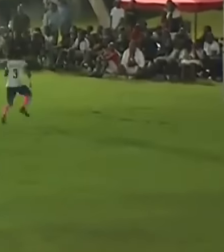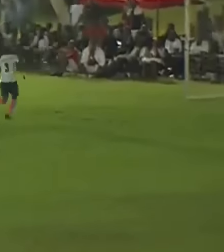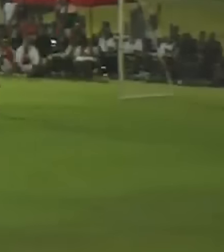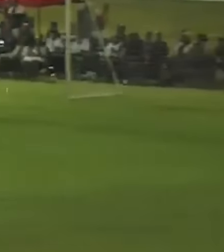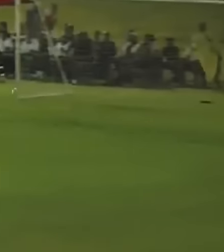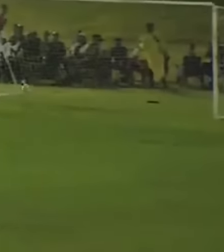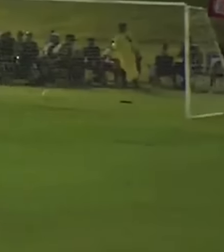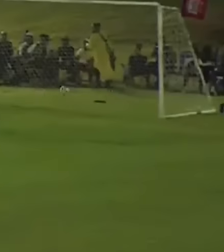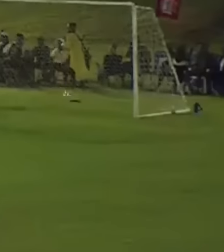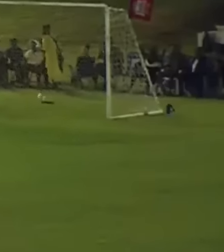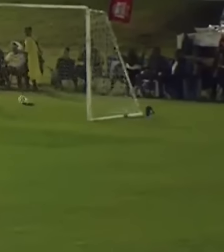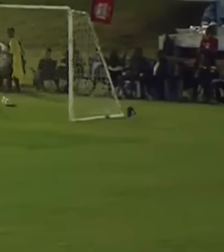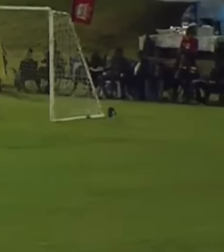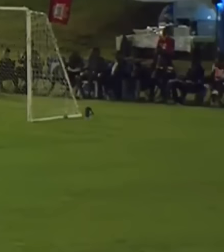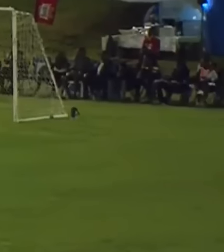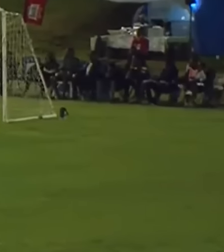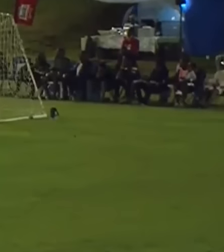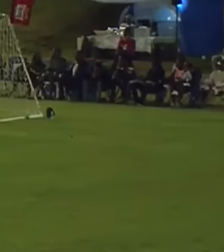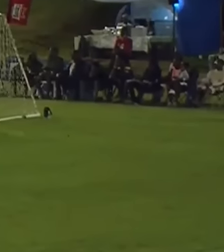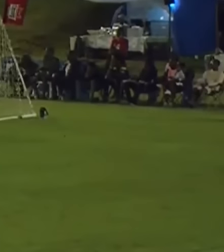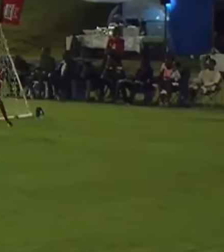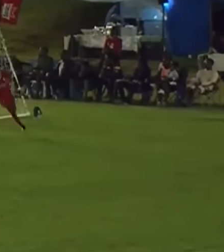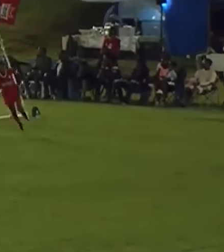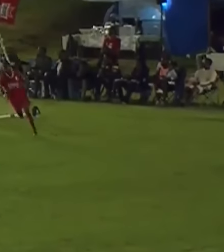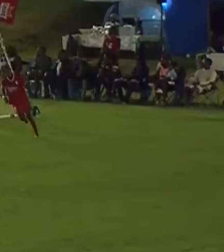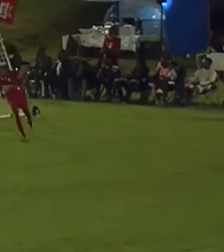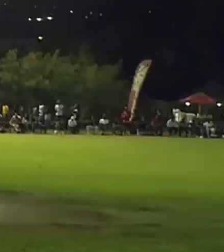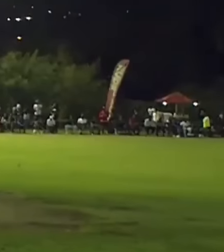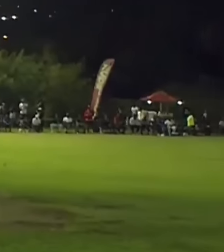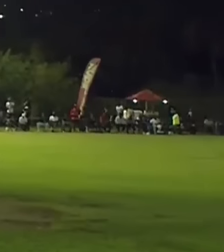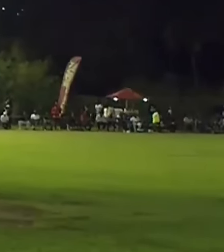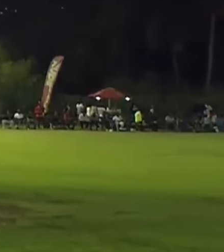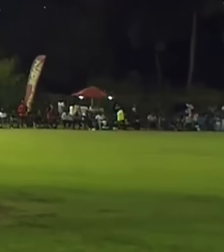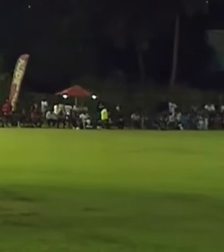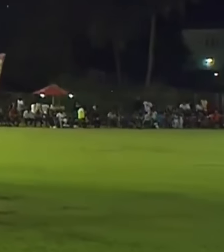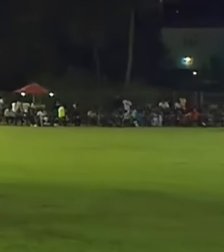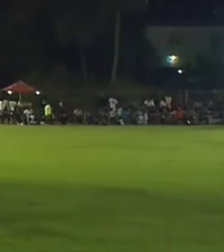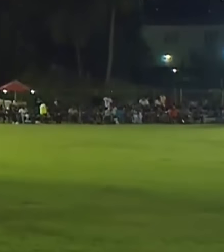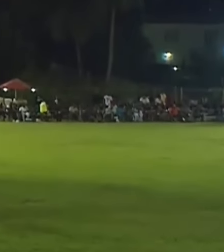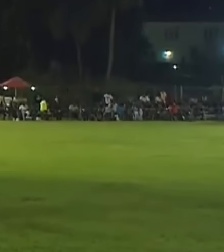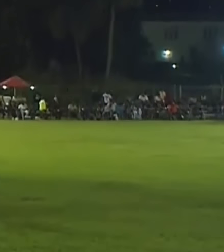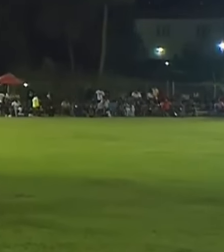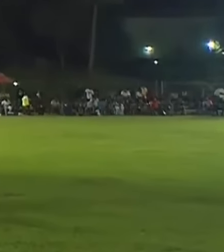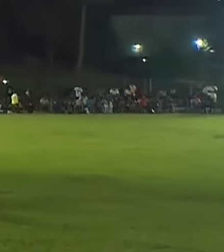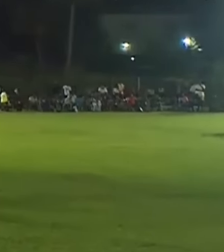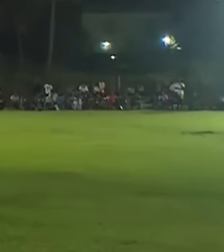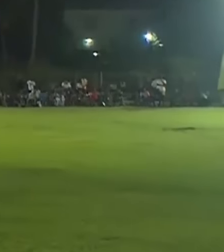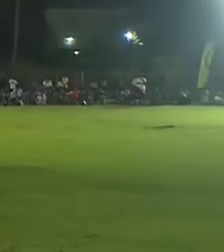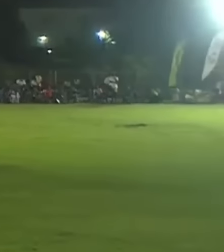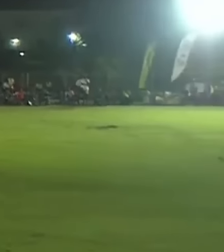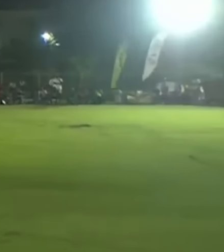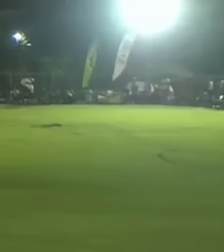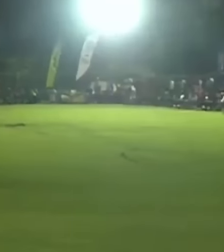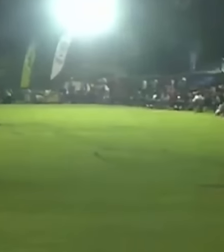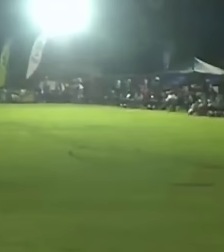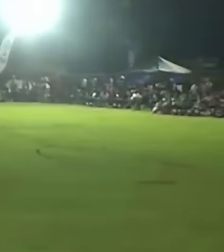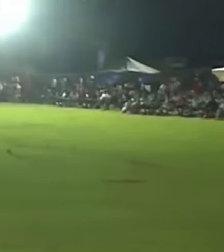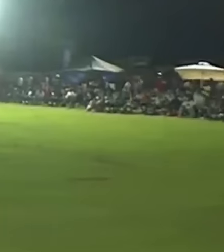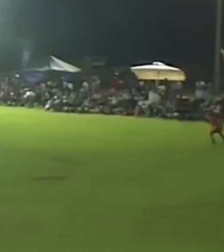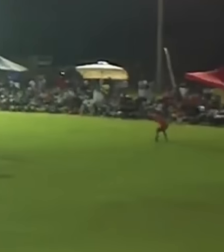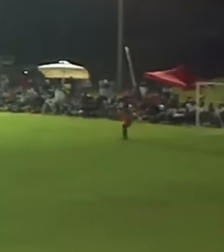home. Britons Hill 1, Kickstart Rush 0. 5 minutes later, Britons Hill were pouring bodies forward